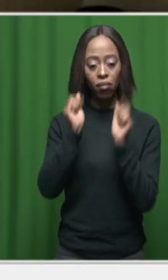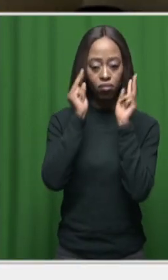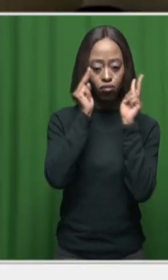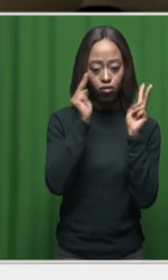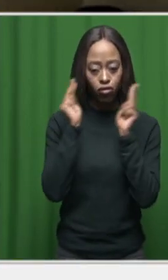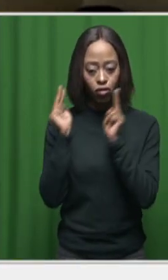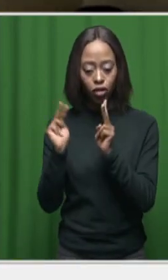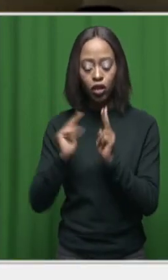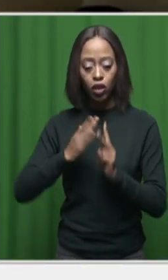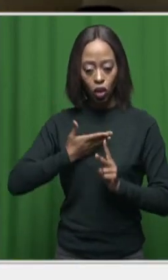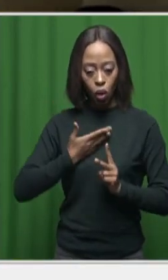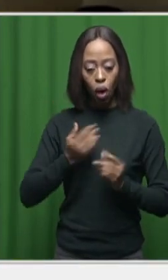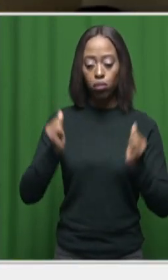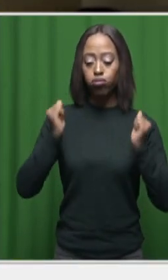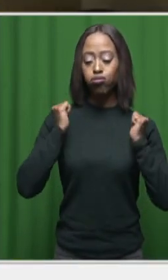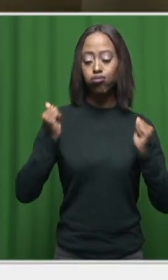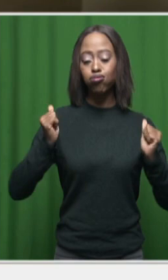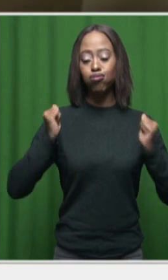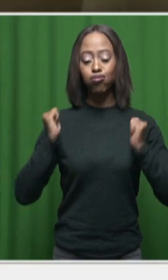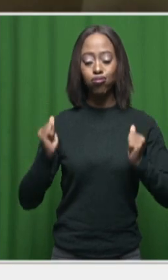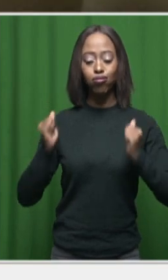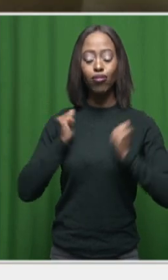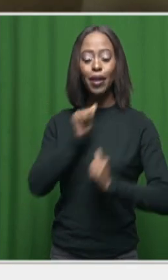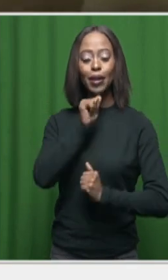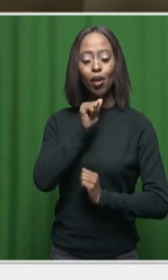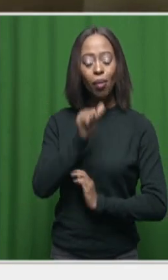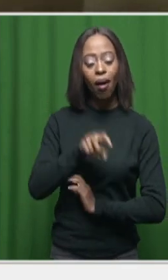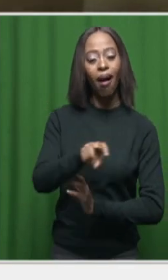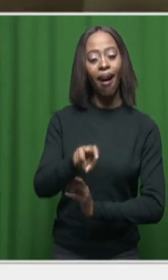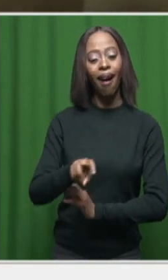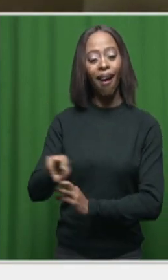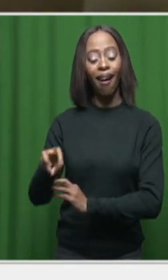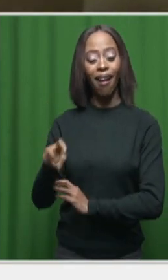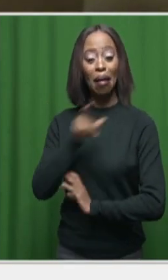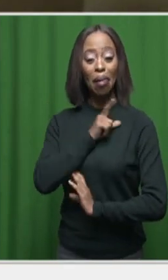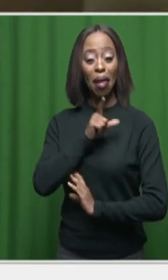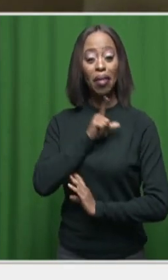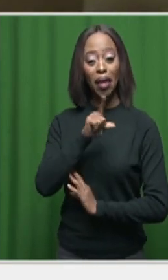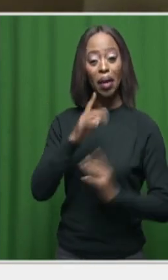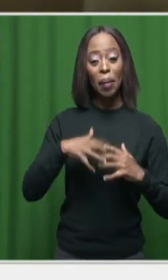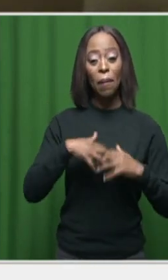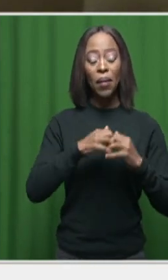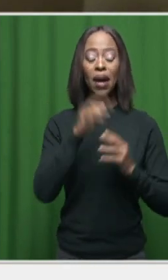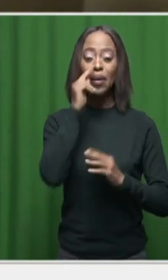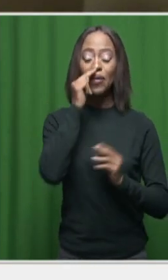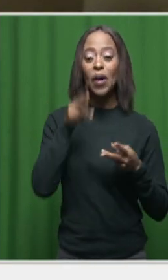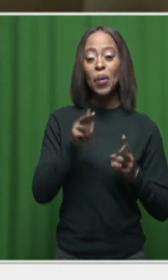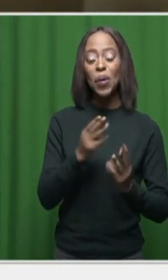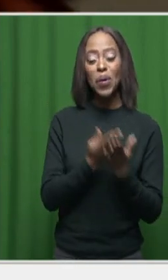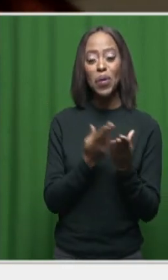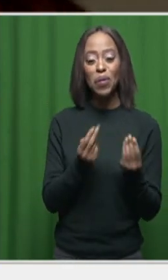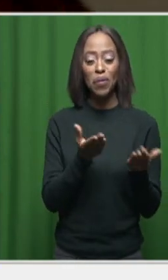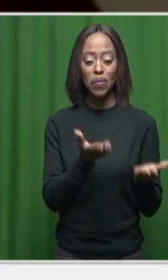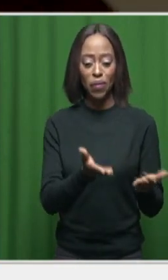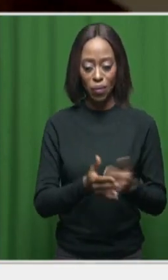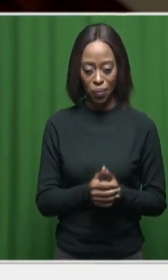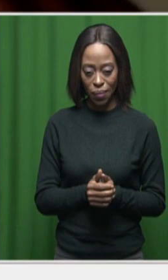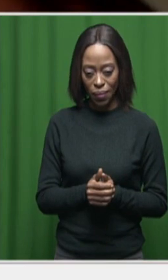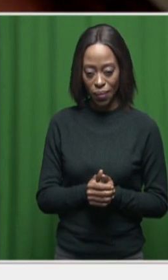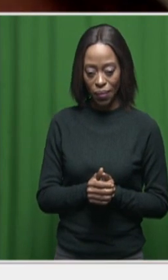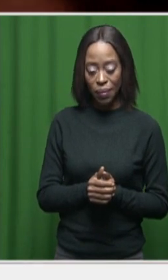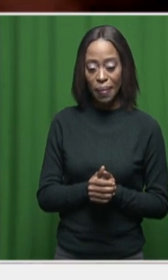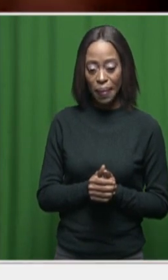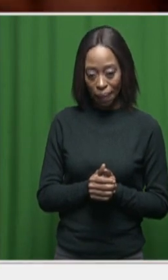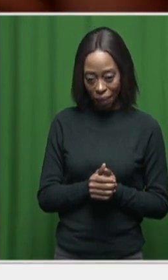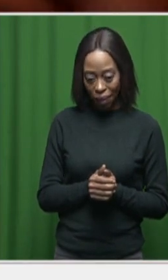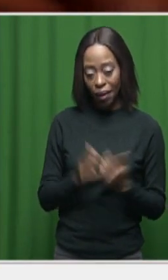require to stick to their exercise regimes while traveling. That is why they curated a fun way to do so. They